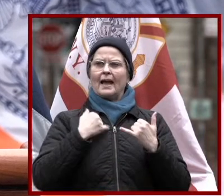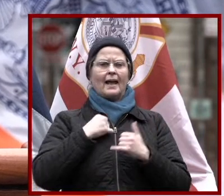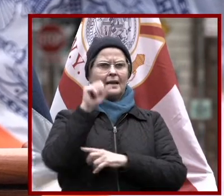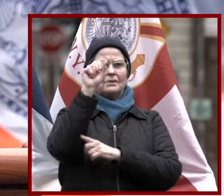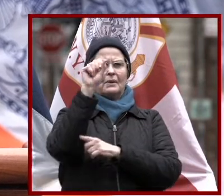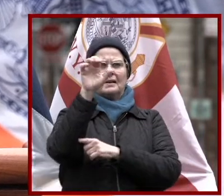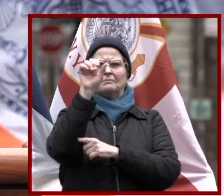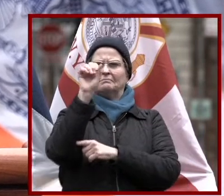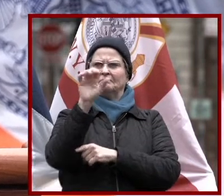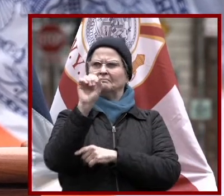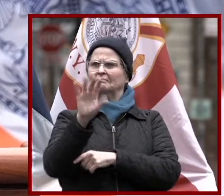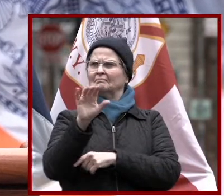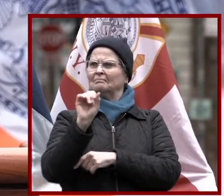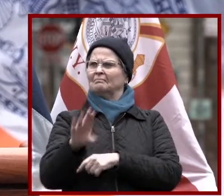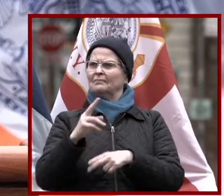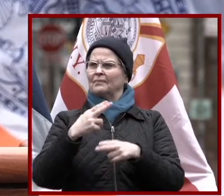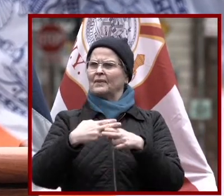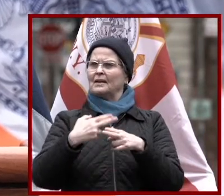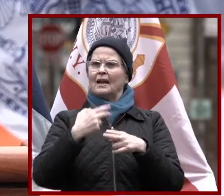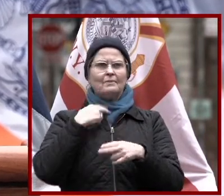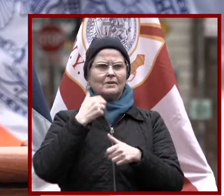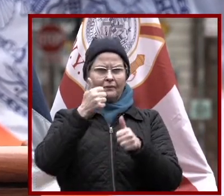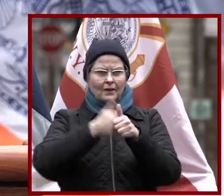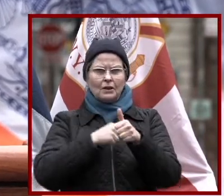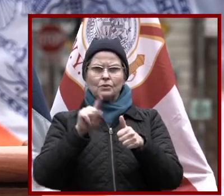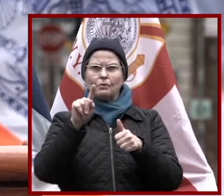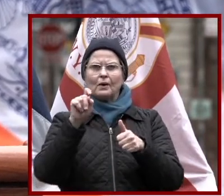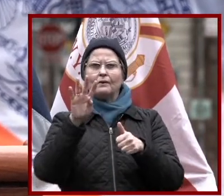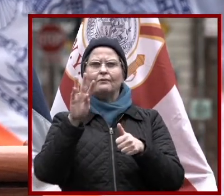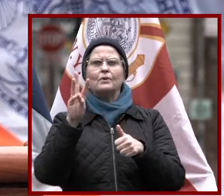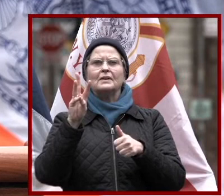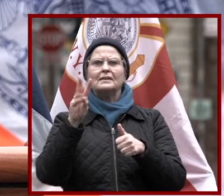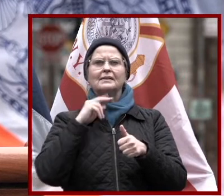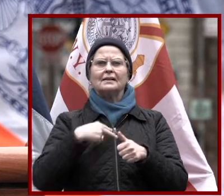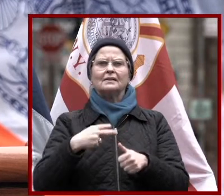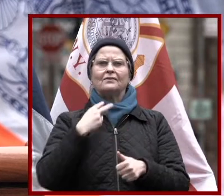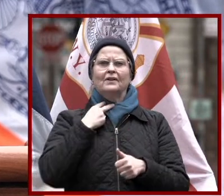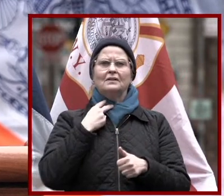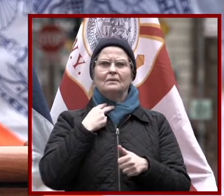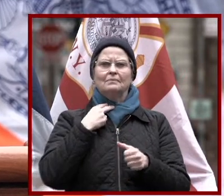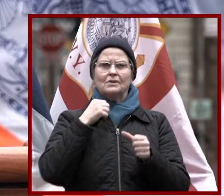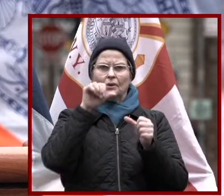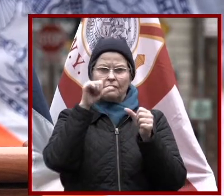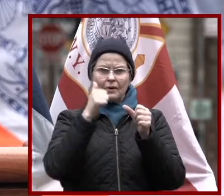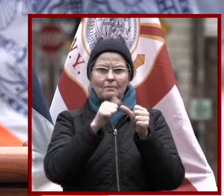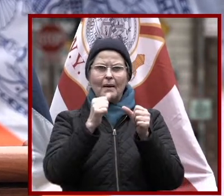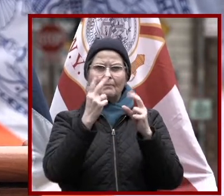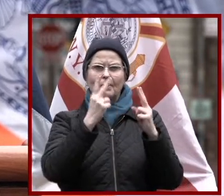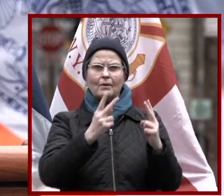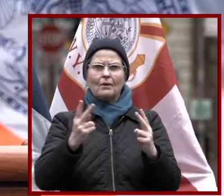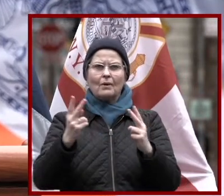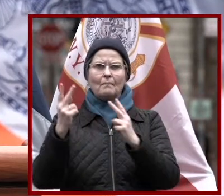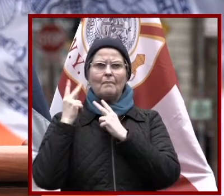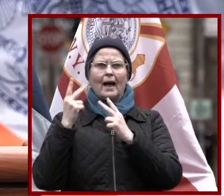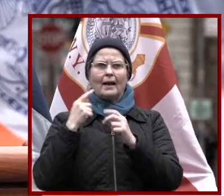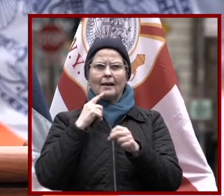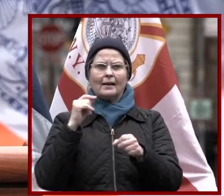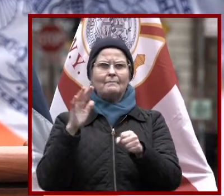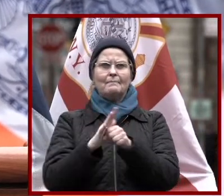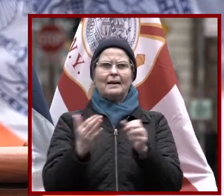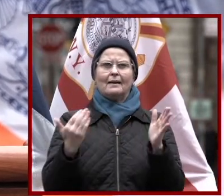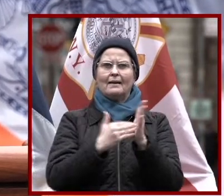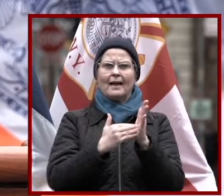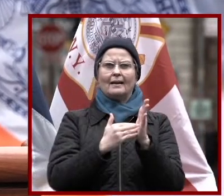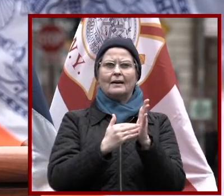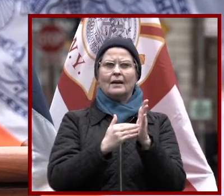the Triangle's 146 victims, let us remember, commemorate, and commit in their memory to answering today's call